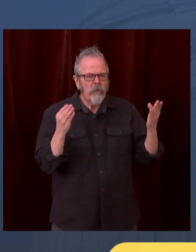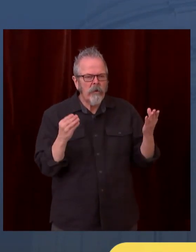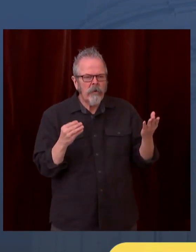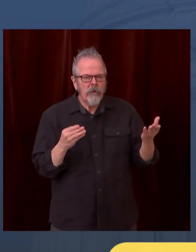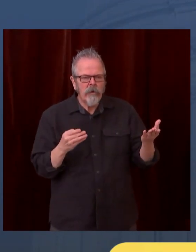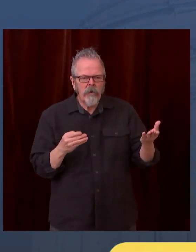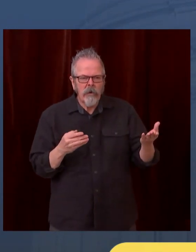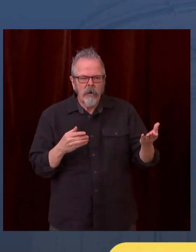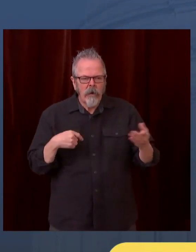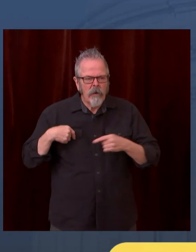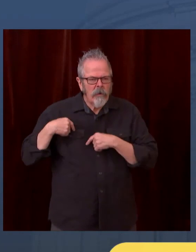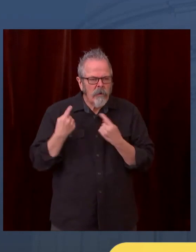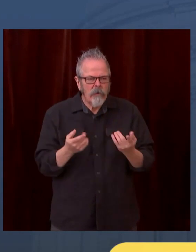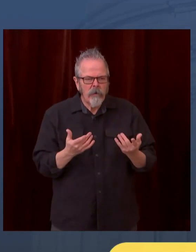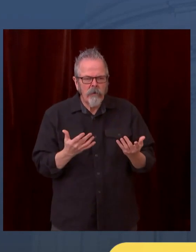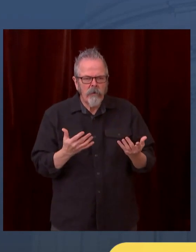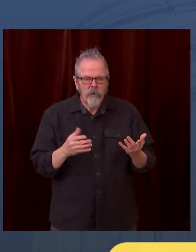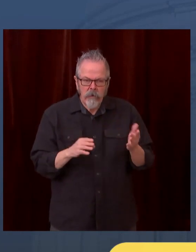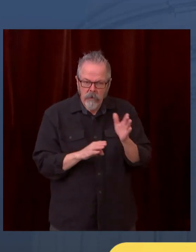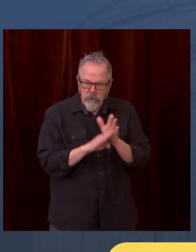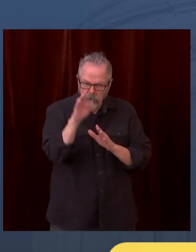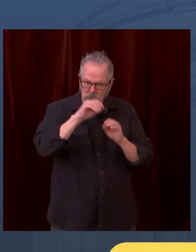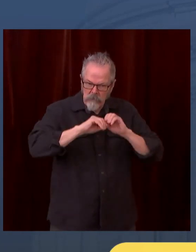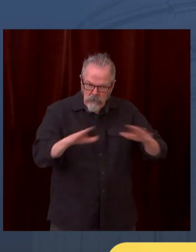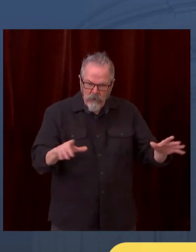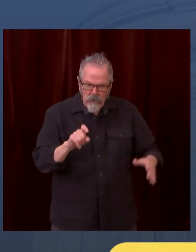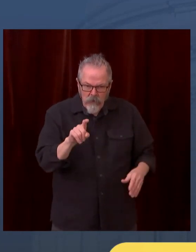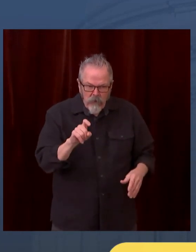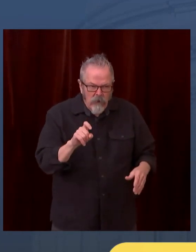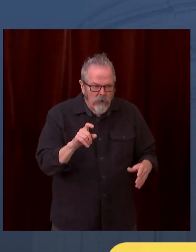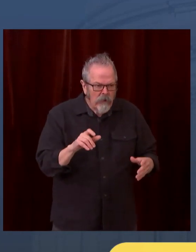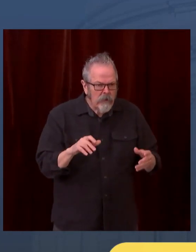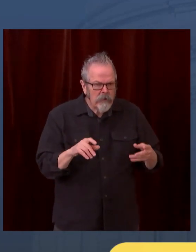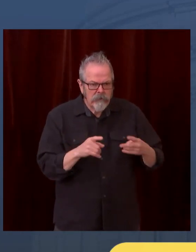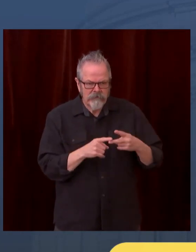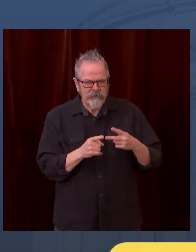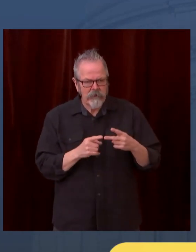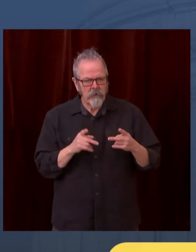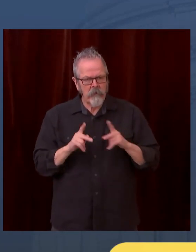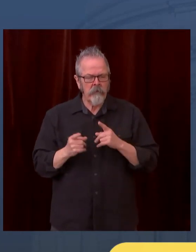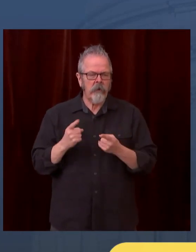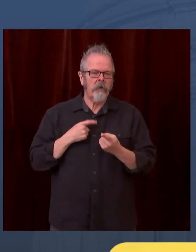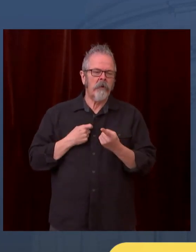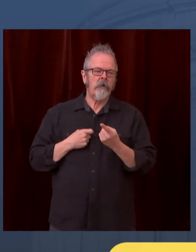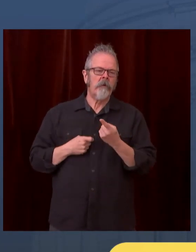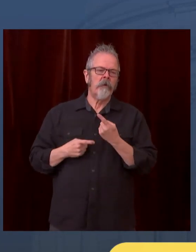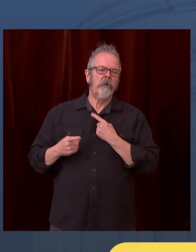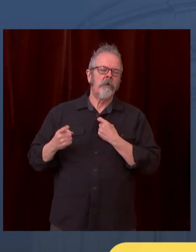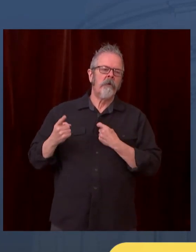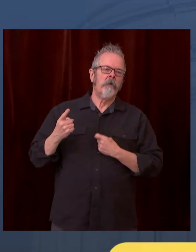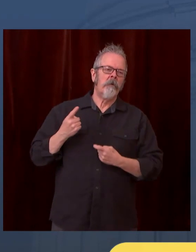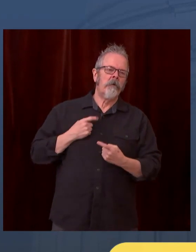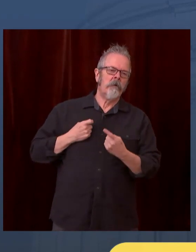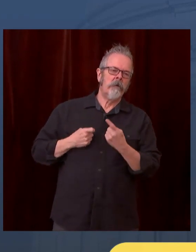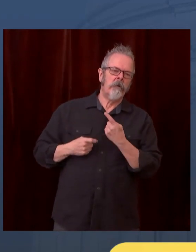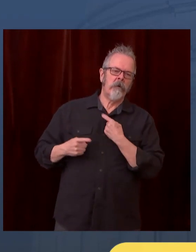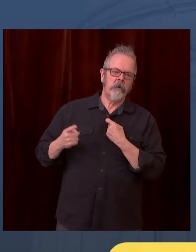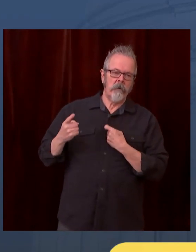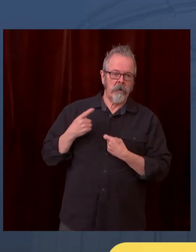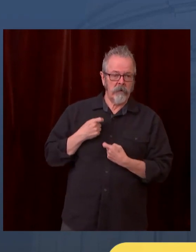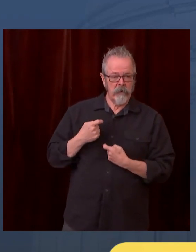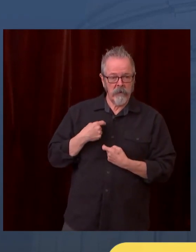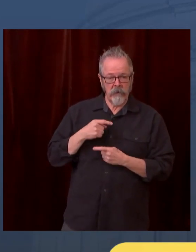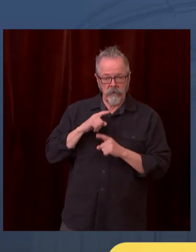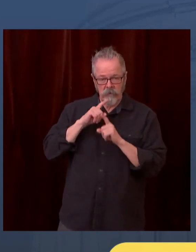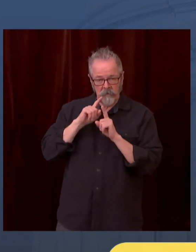had enormous surges in the virus, or have they not? Turns out they have not.